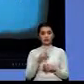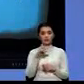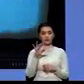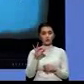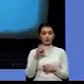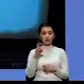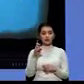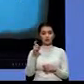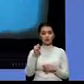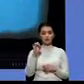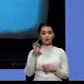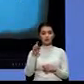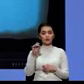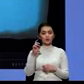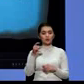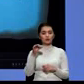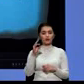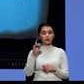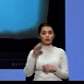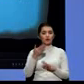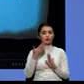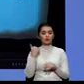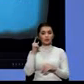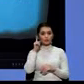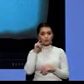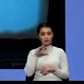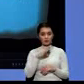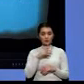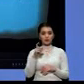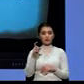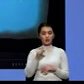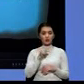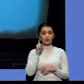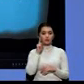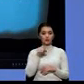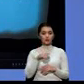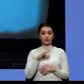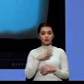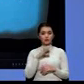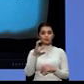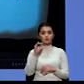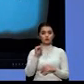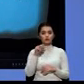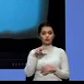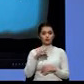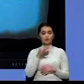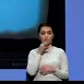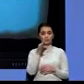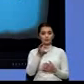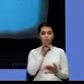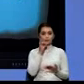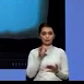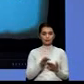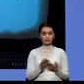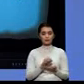"Ey Abu Rayhon, buni ham oldindan bilganmiding?" "Ha, bilgan edim sultonim," deb javob qildi